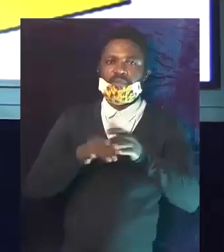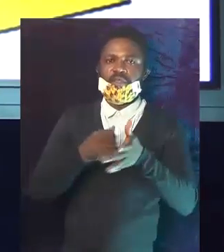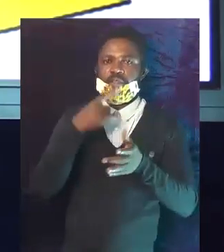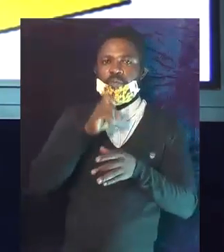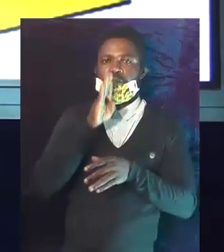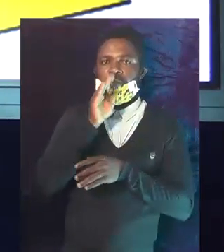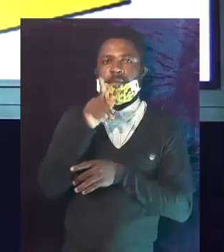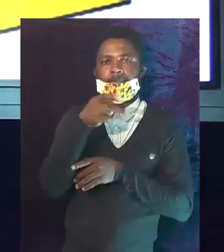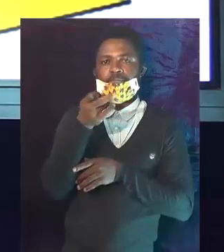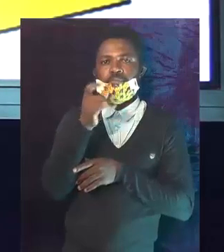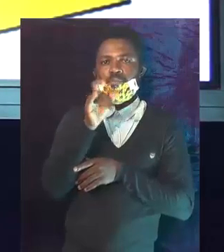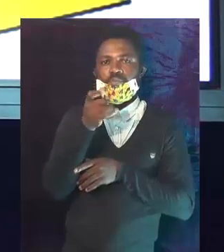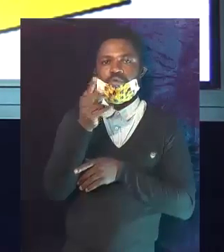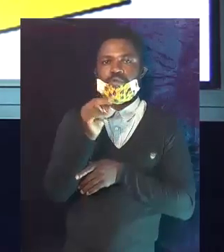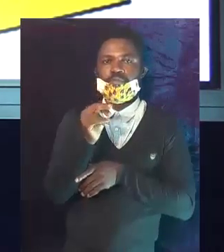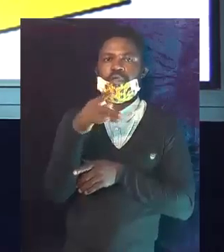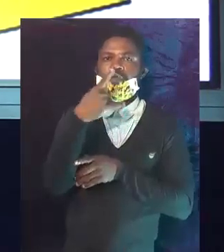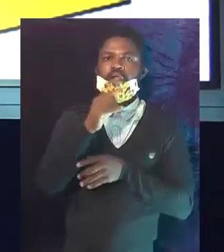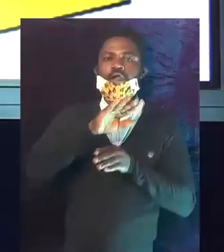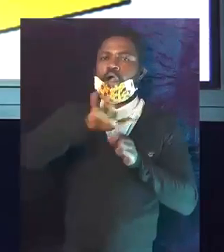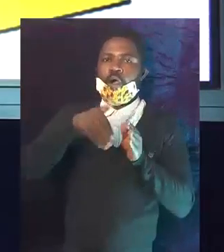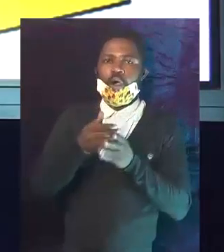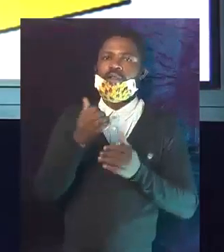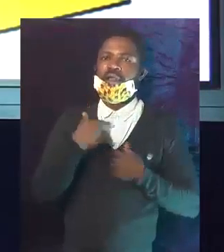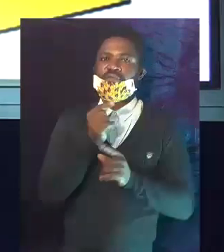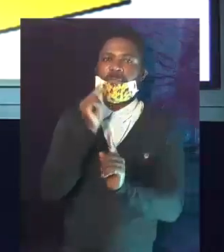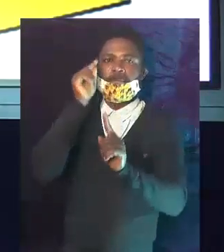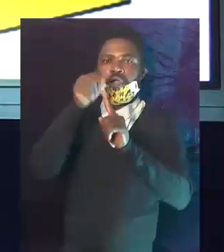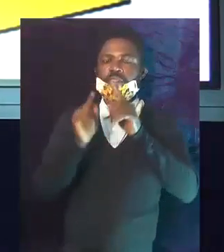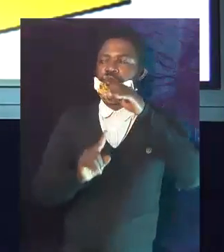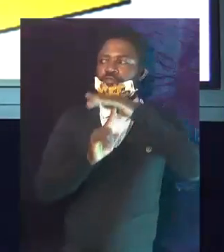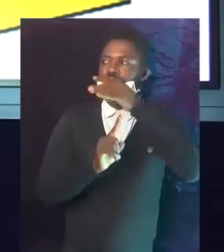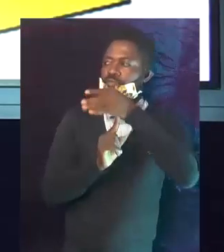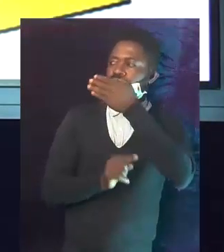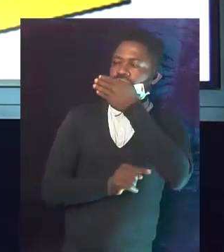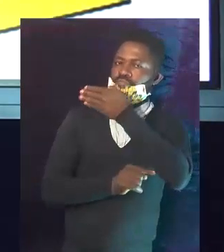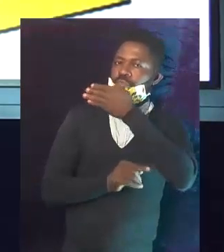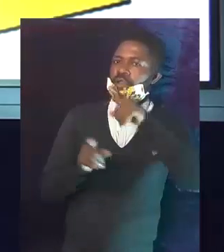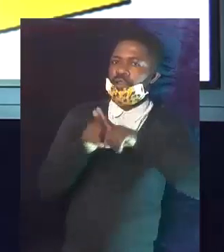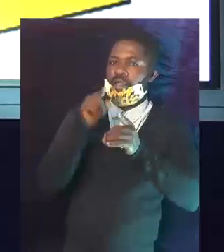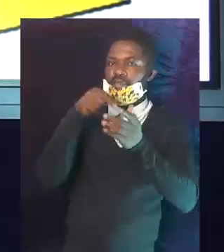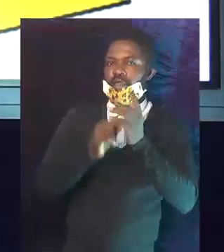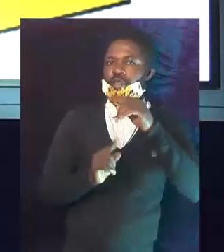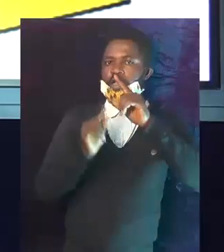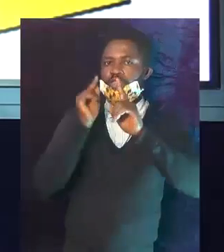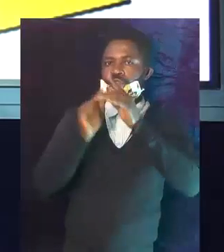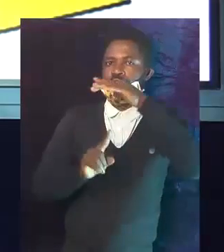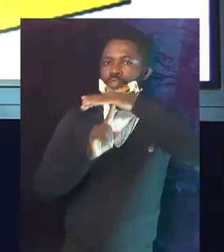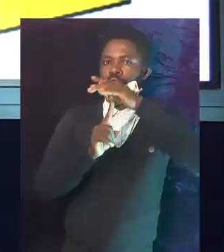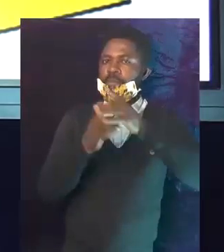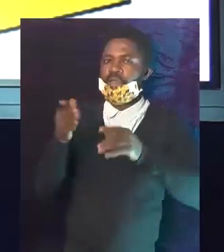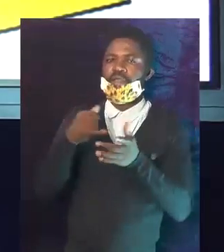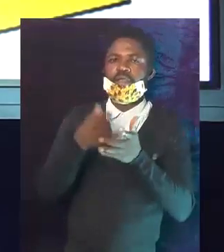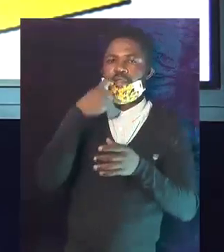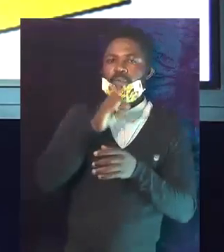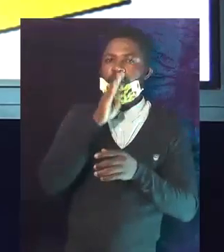polygon. They all have a pointed top, like this top here. It must be sharp, it must